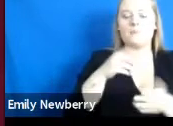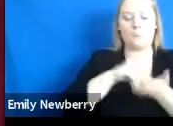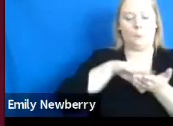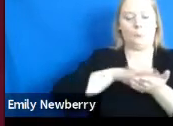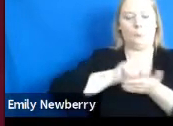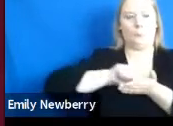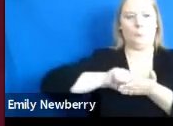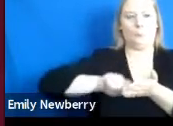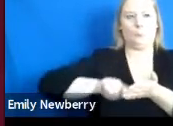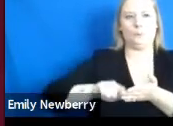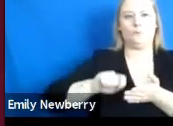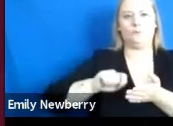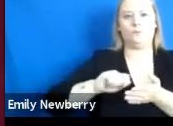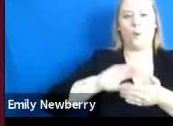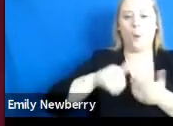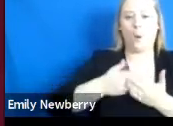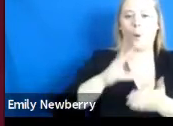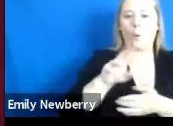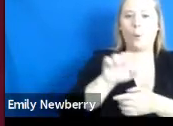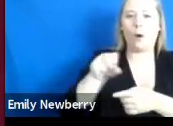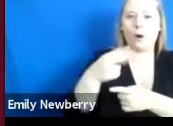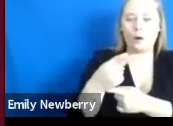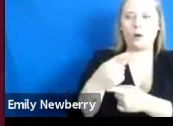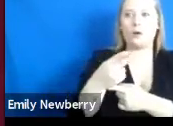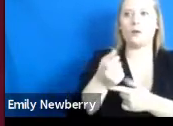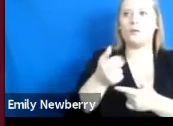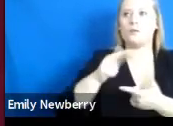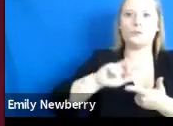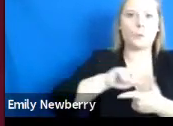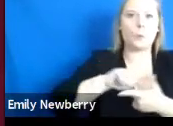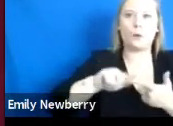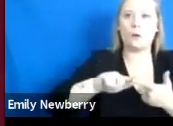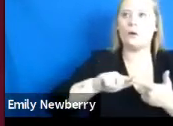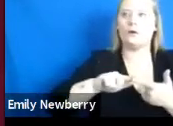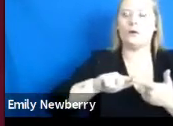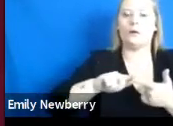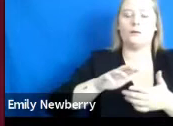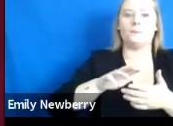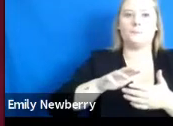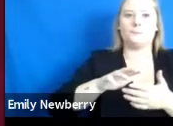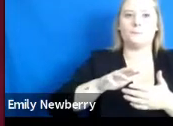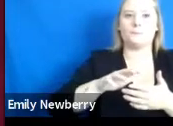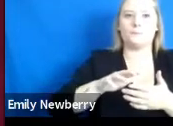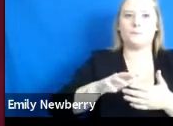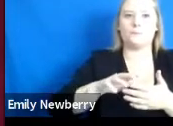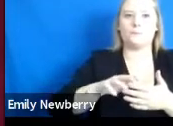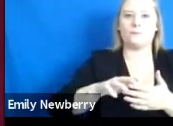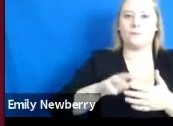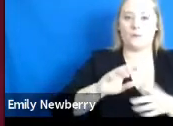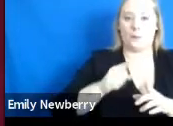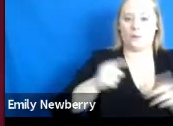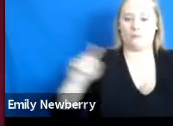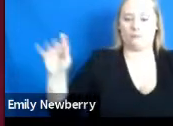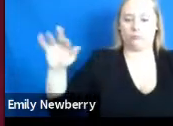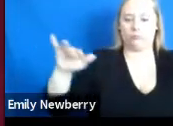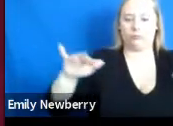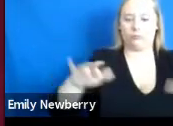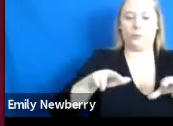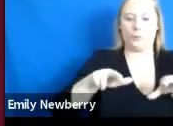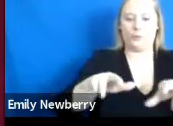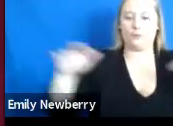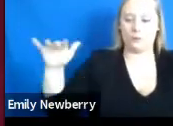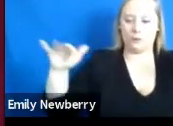in every wash and every bacul or every wash that was leading towards the river, it used to be filled